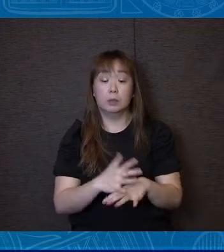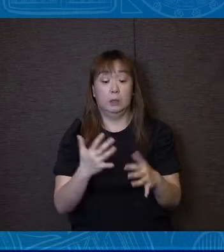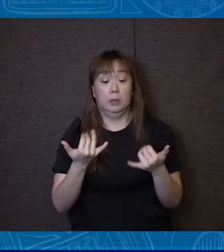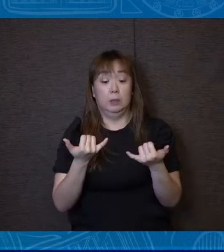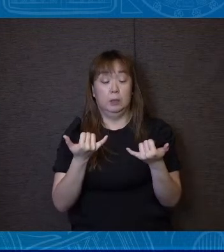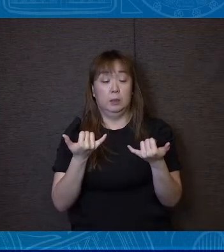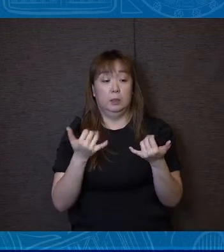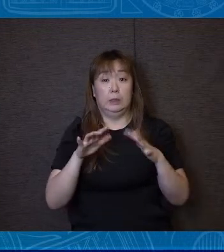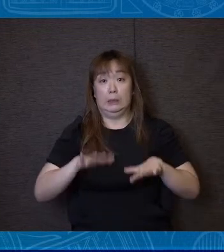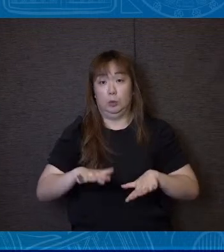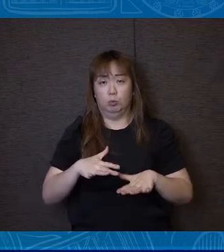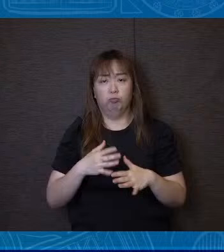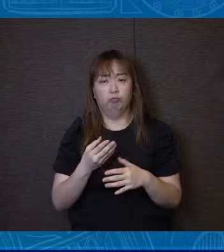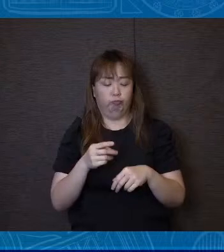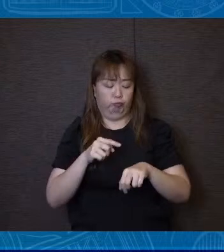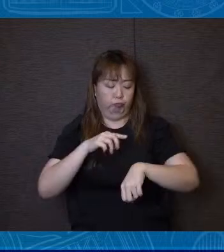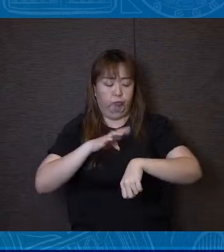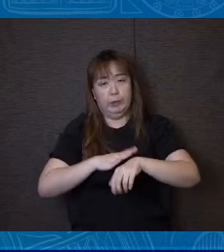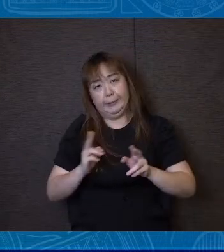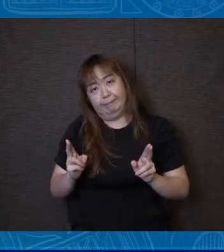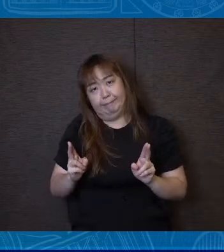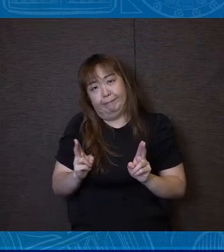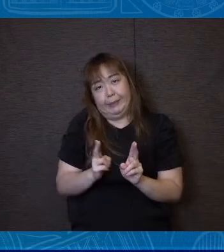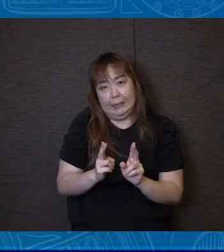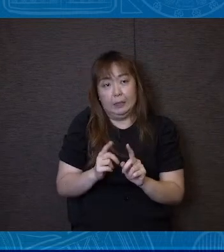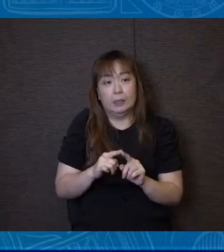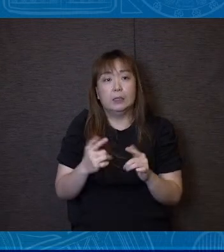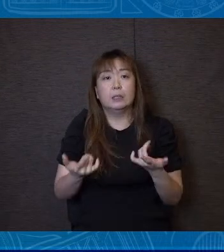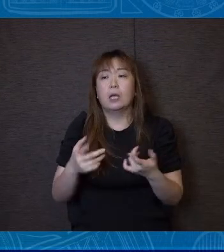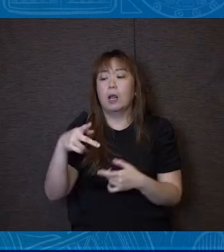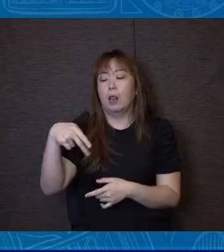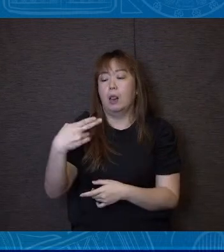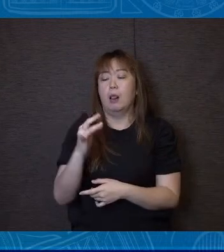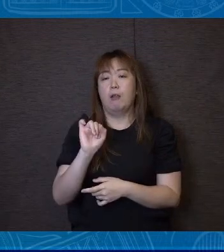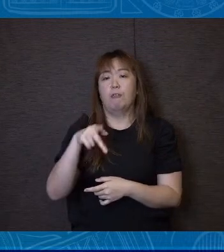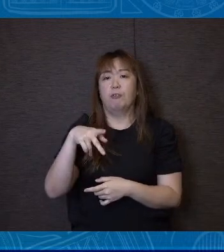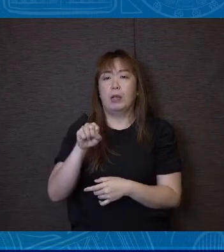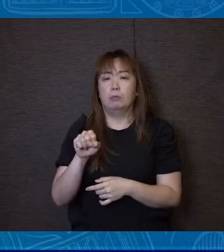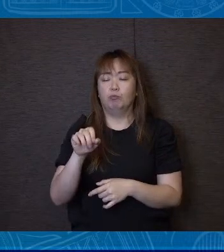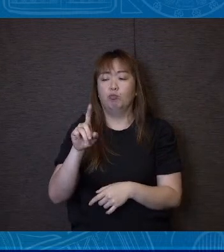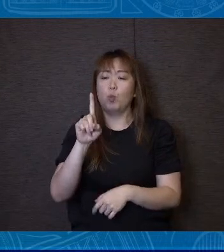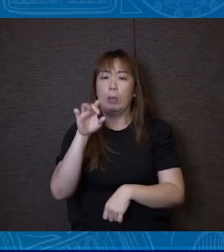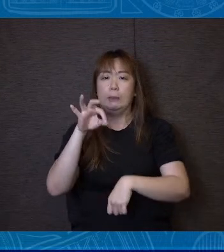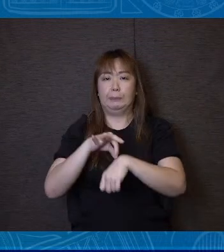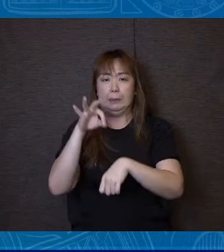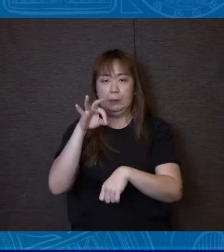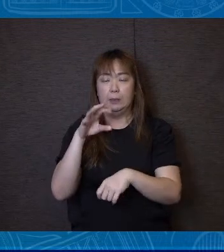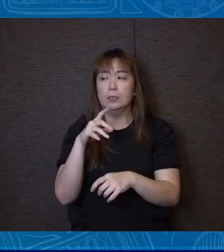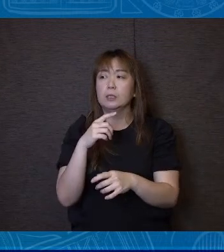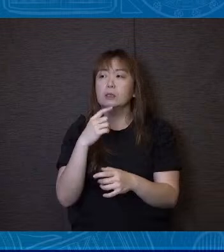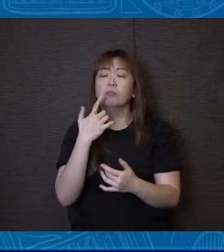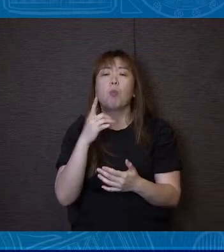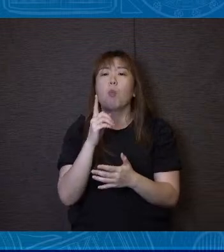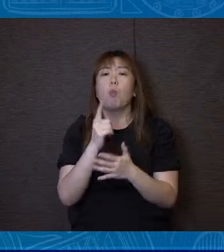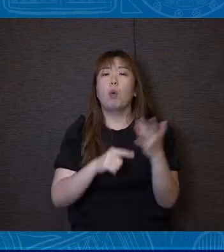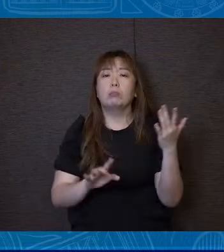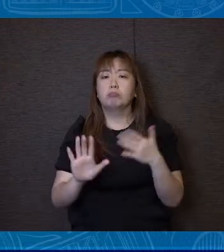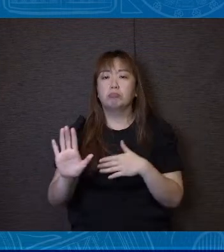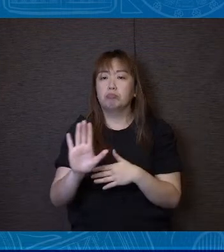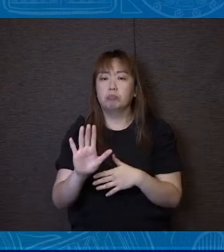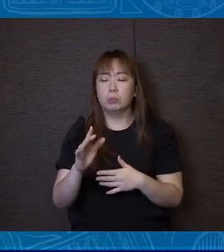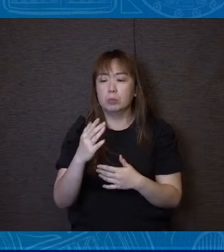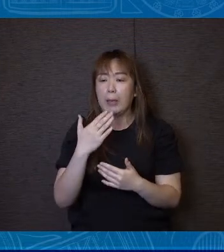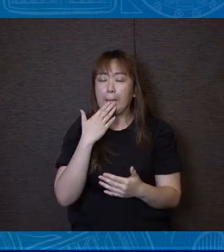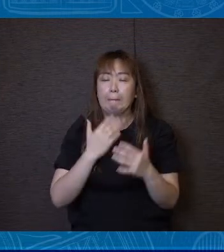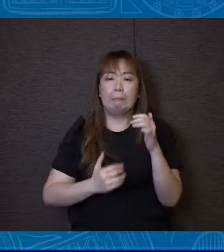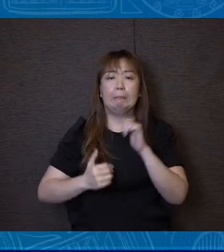have a few minutes left. Philip, if you can just take 1 minute to say what would be the characteristics for you of an